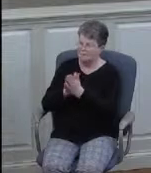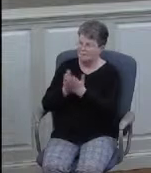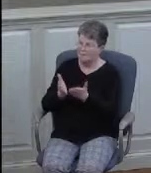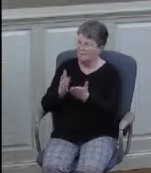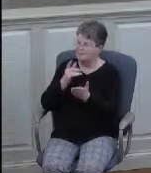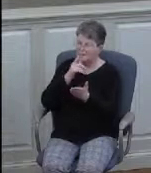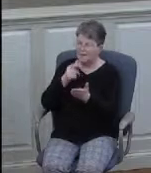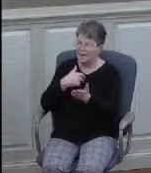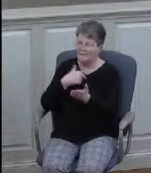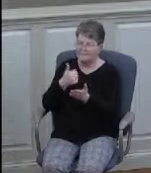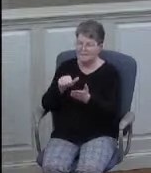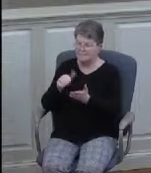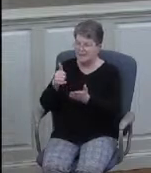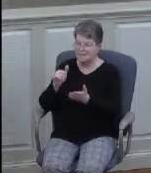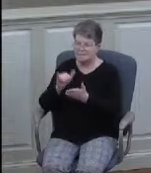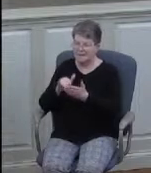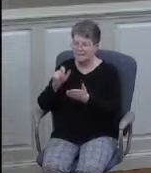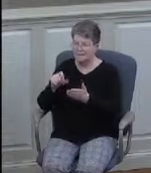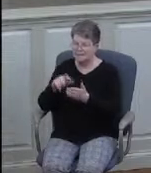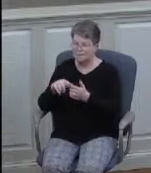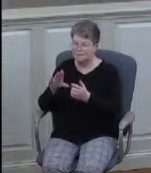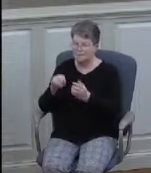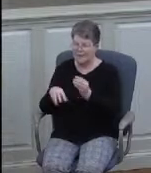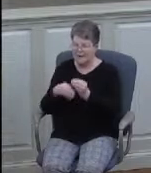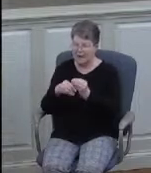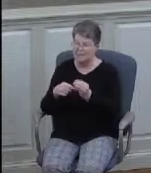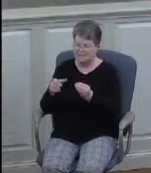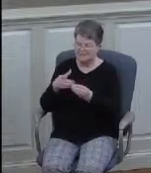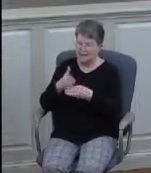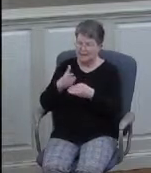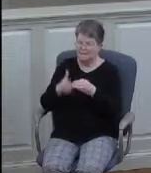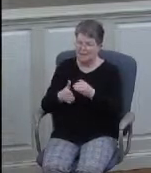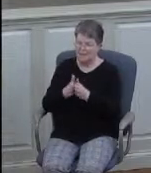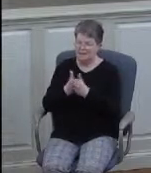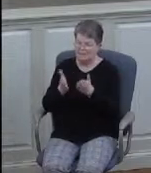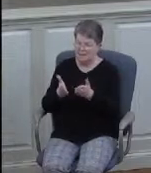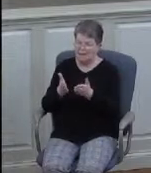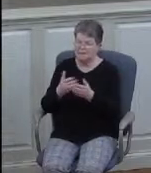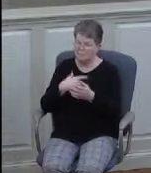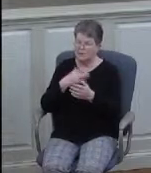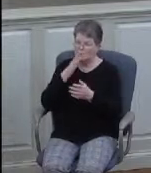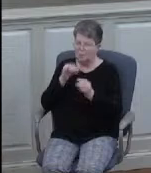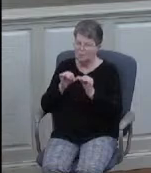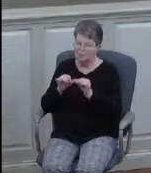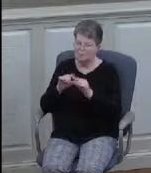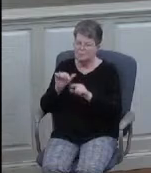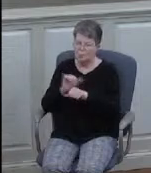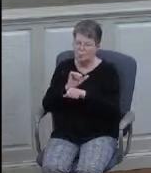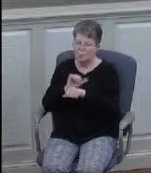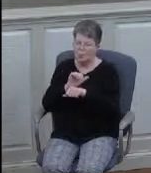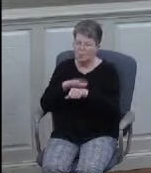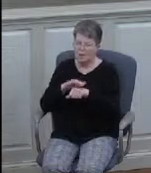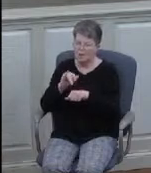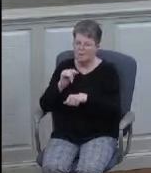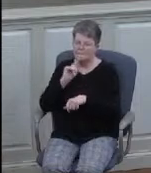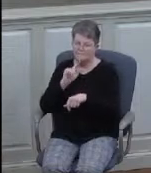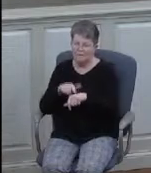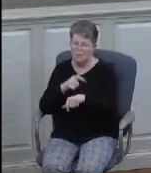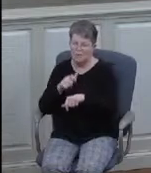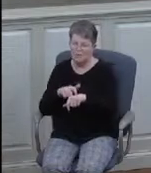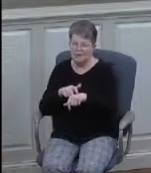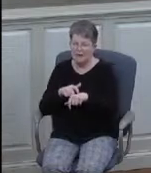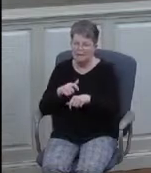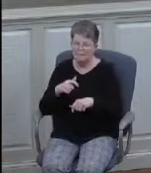to be added, but so that we have something that's a completed document, but we are going to continue to work on it for a long time. And we will